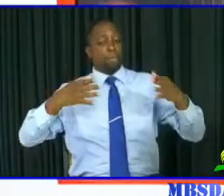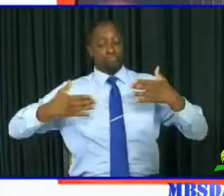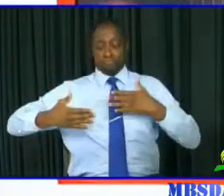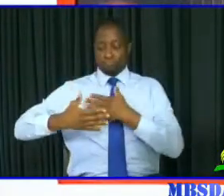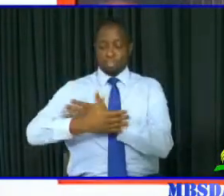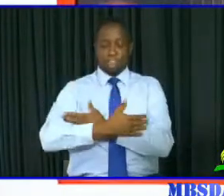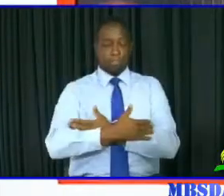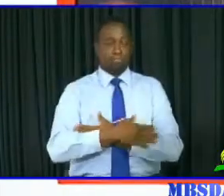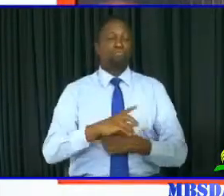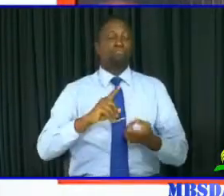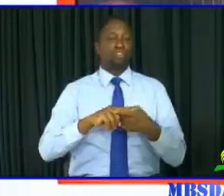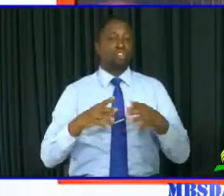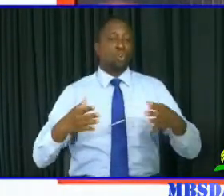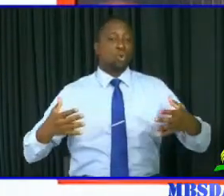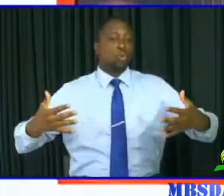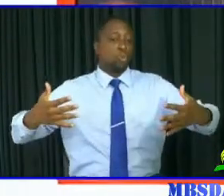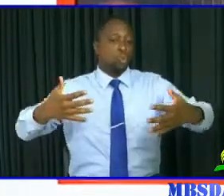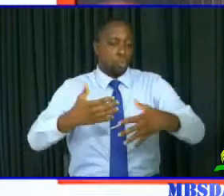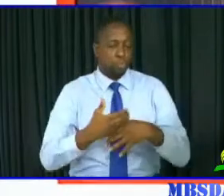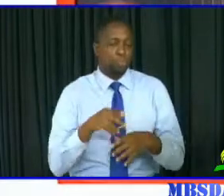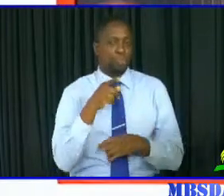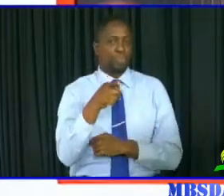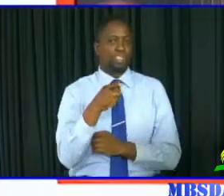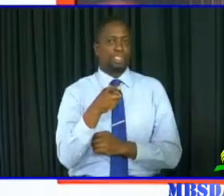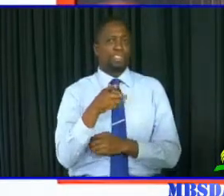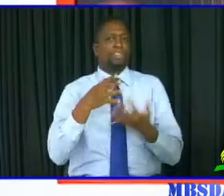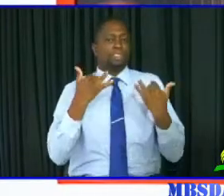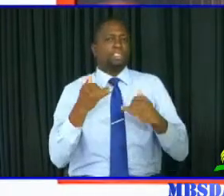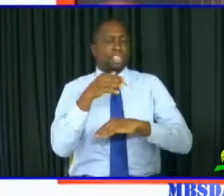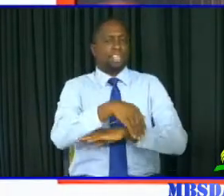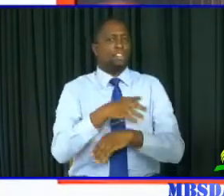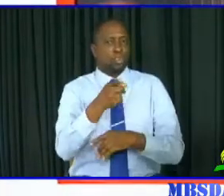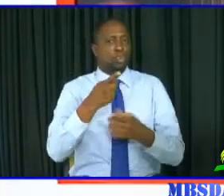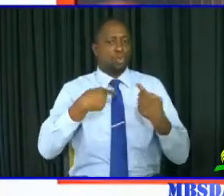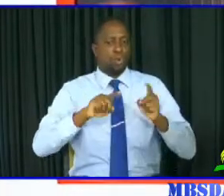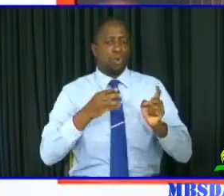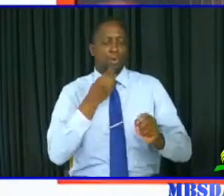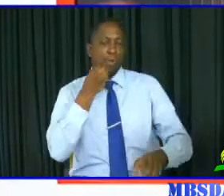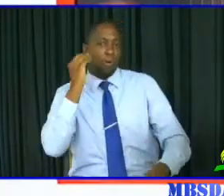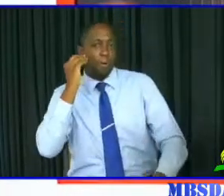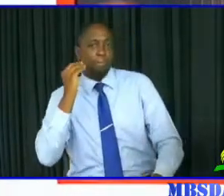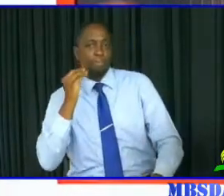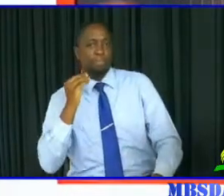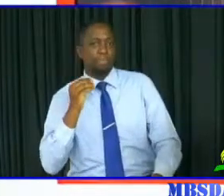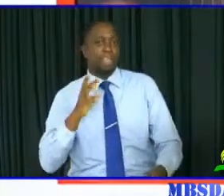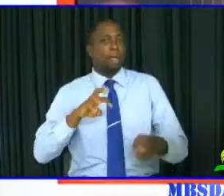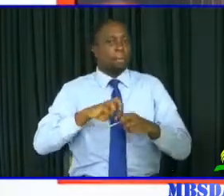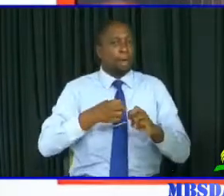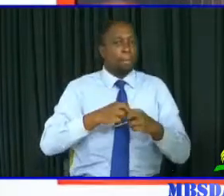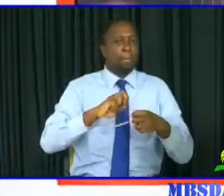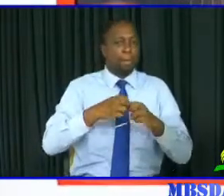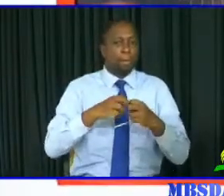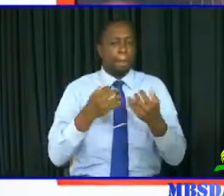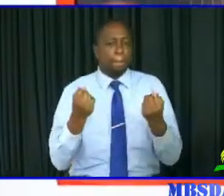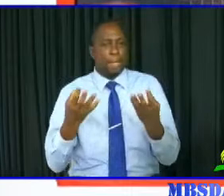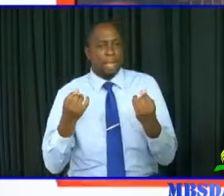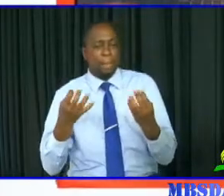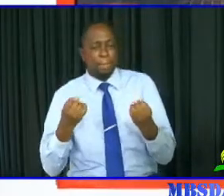Tonight, you're going home. The difficulties may be many. The